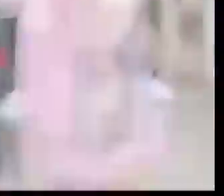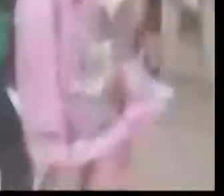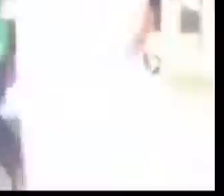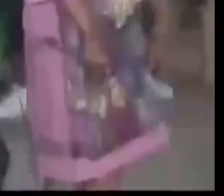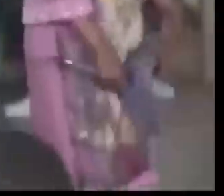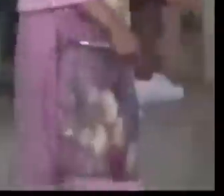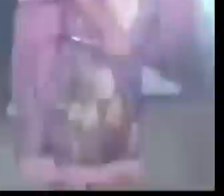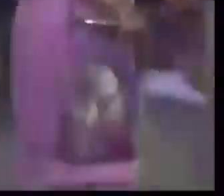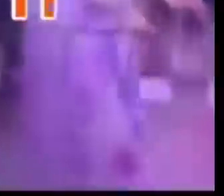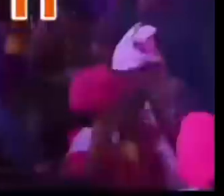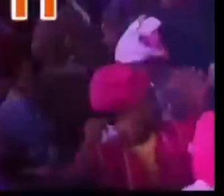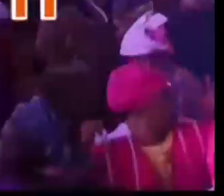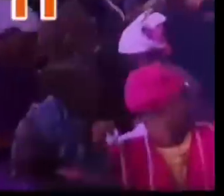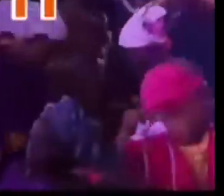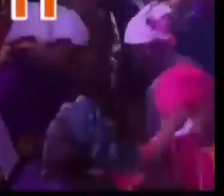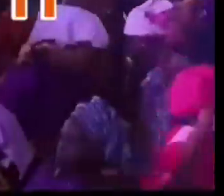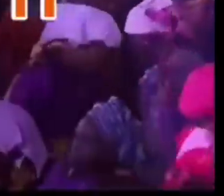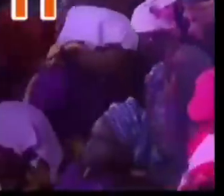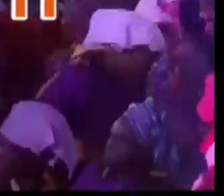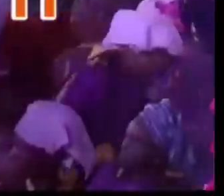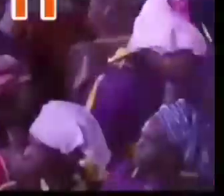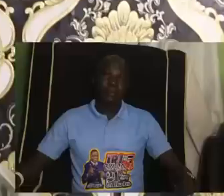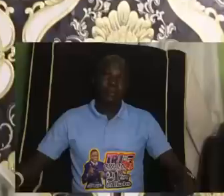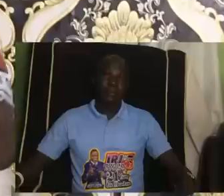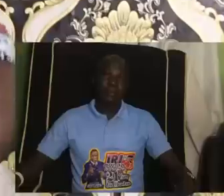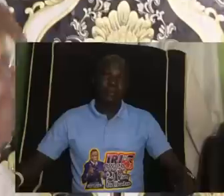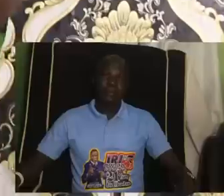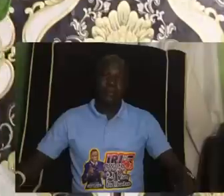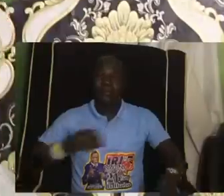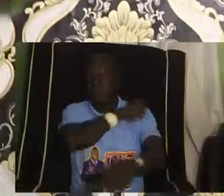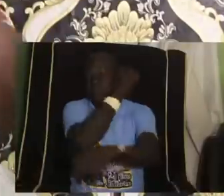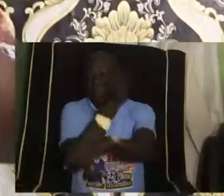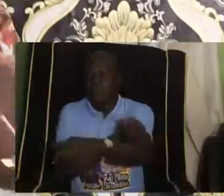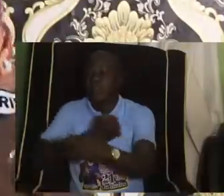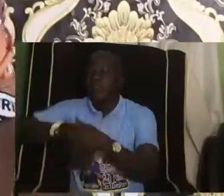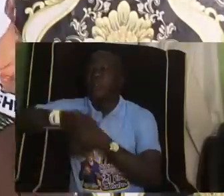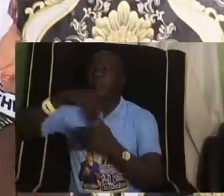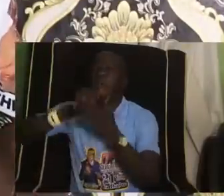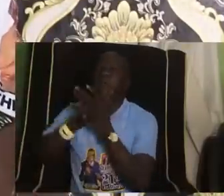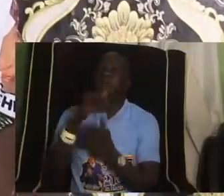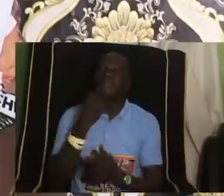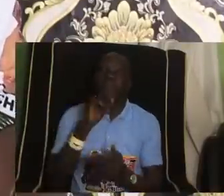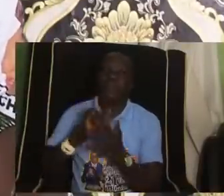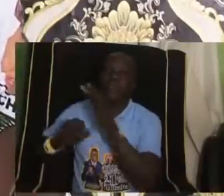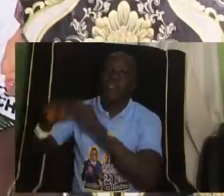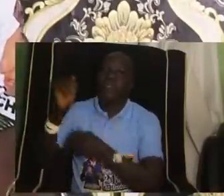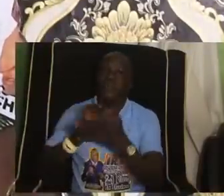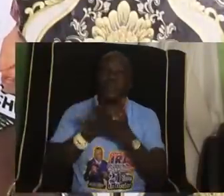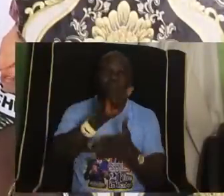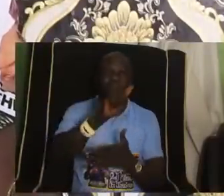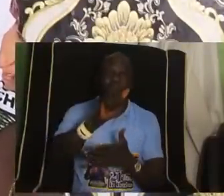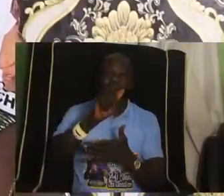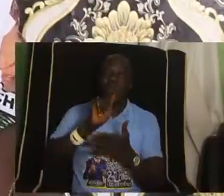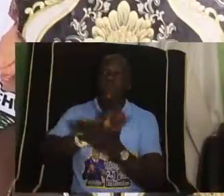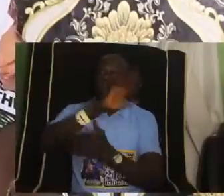fall uyakajo ni awa ogun wa lawati ah aso jade authority comes out bo ba gbagbo if